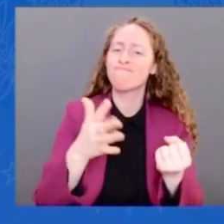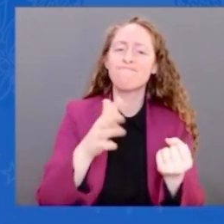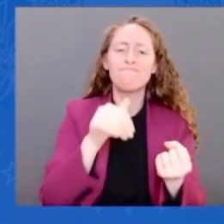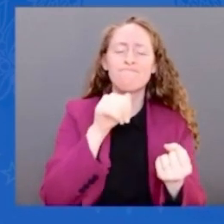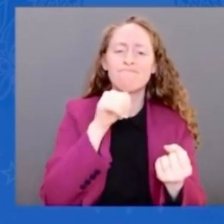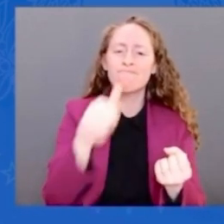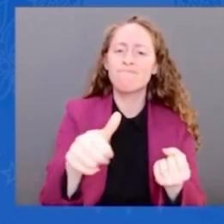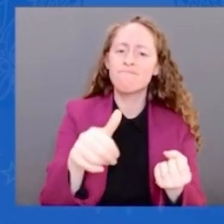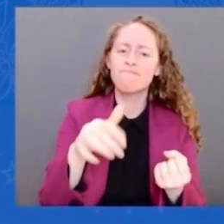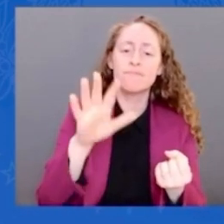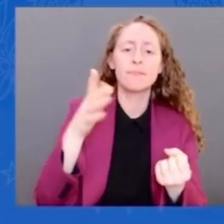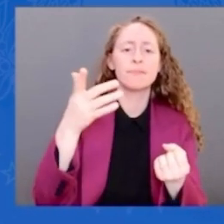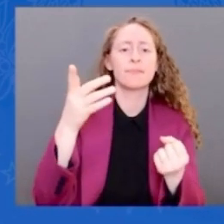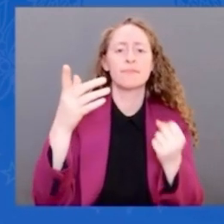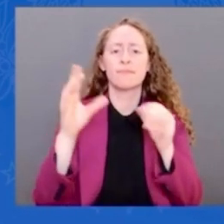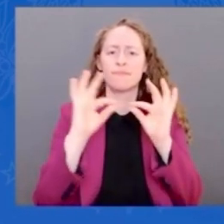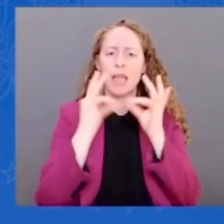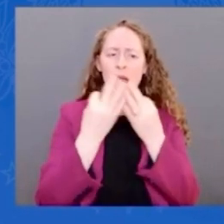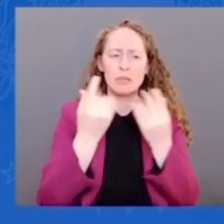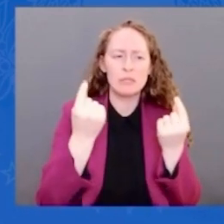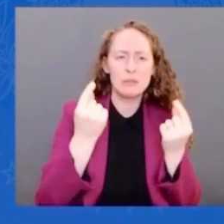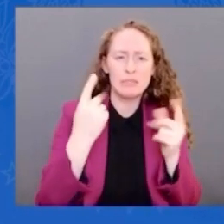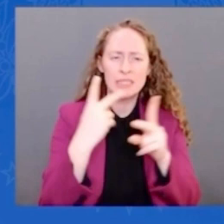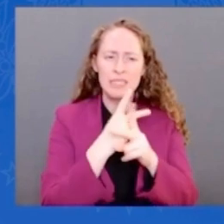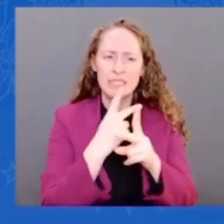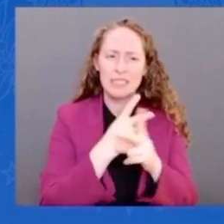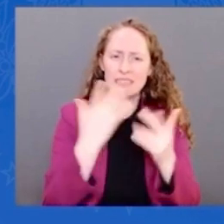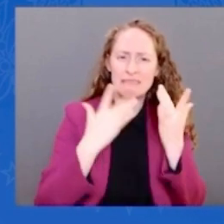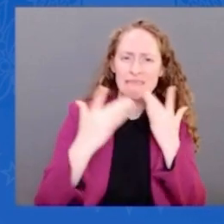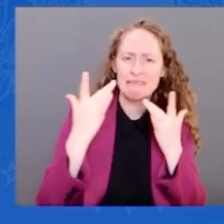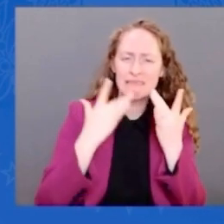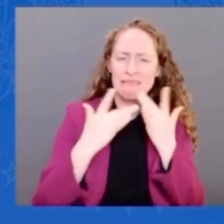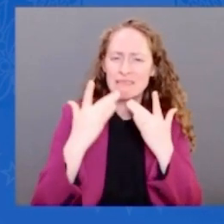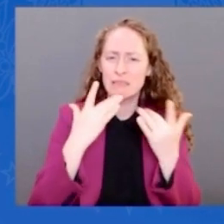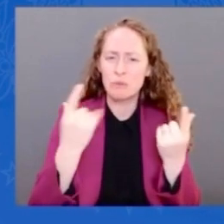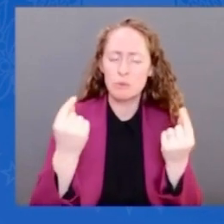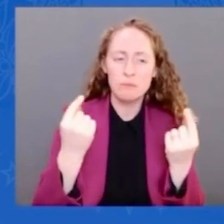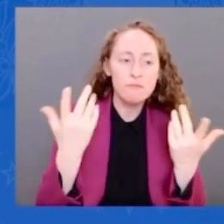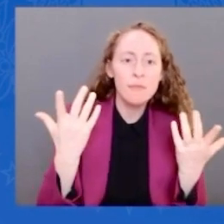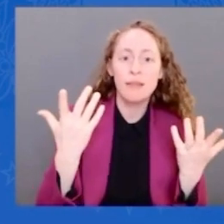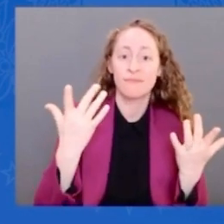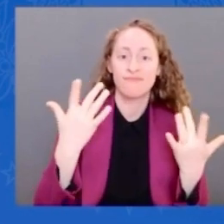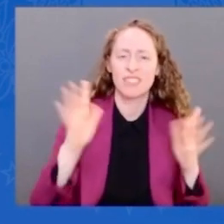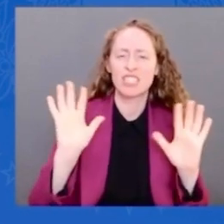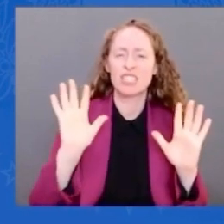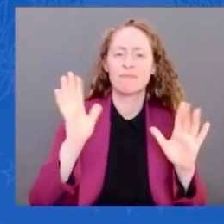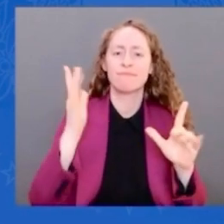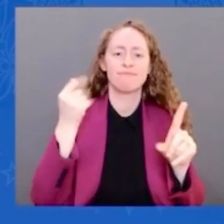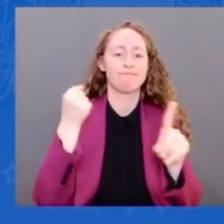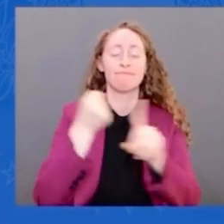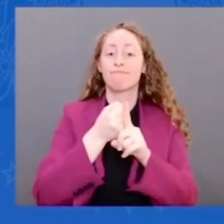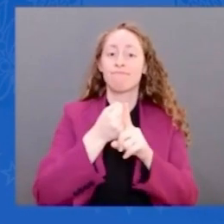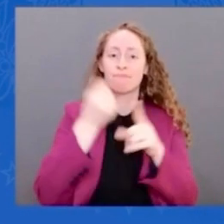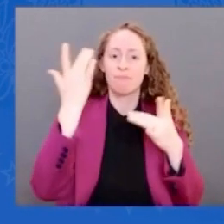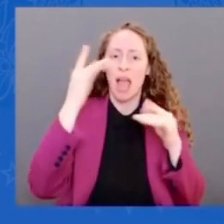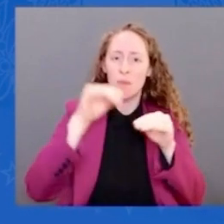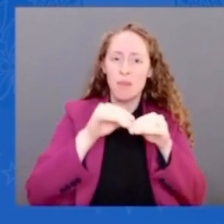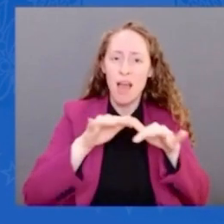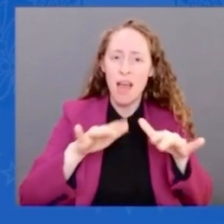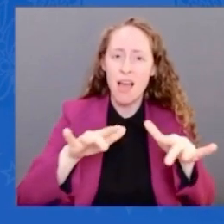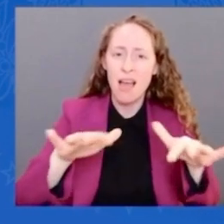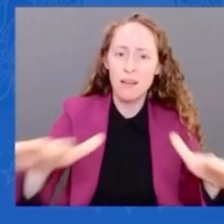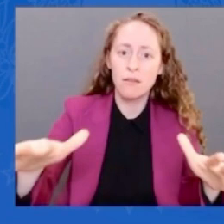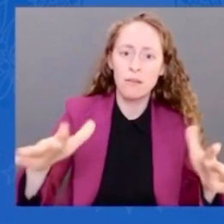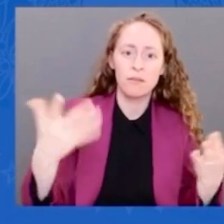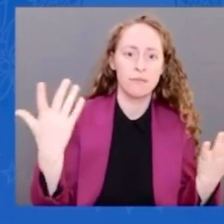the pandemic hit, and Julissa began attending school virtually. She told me she did the best